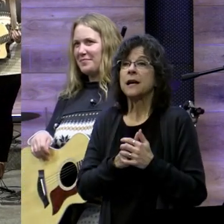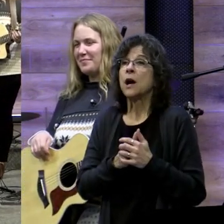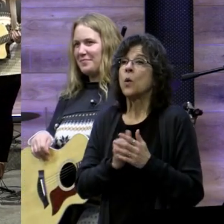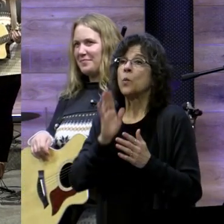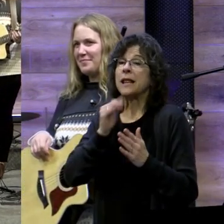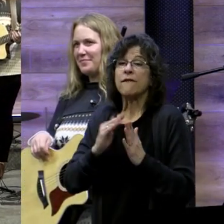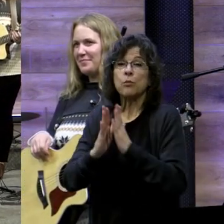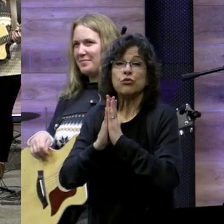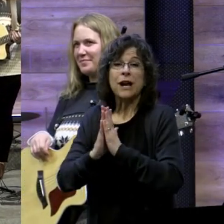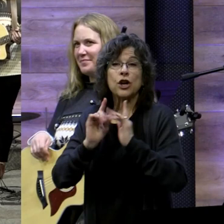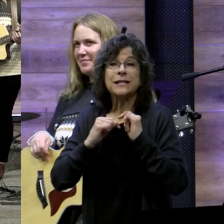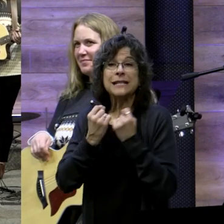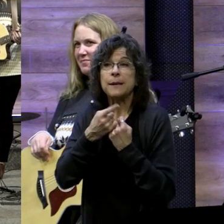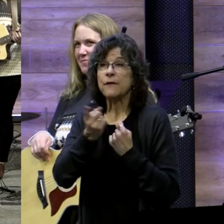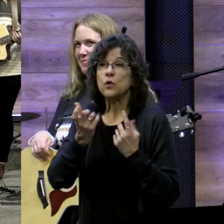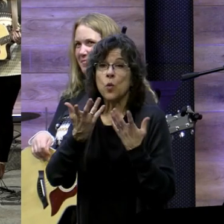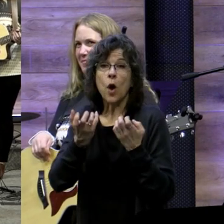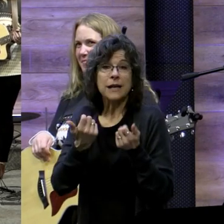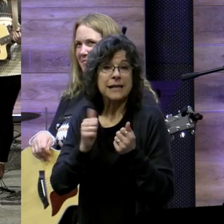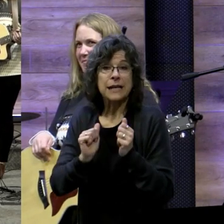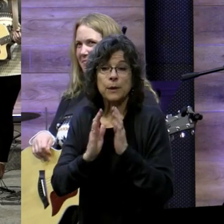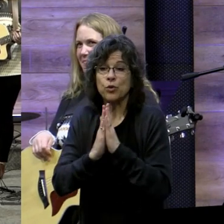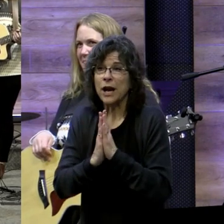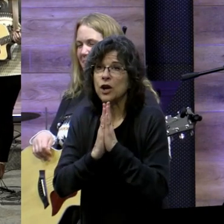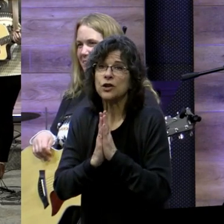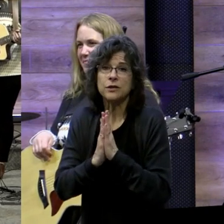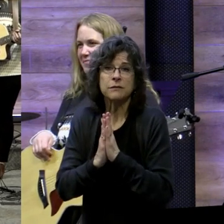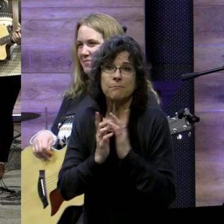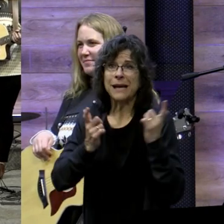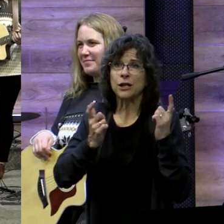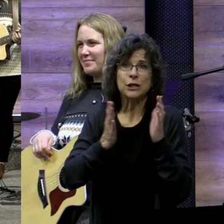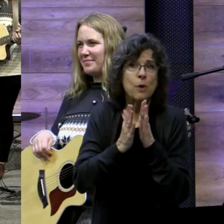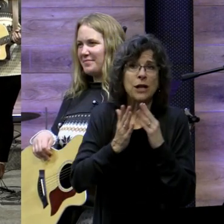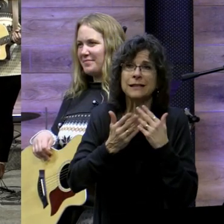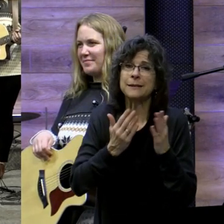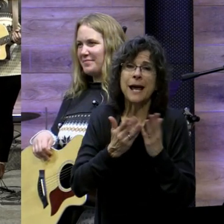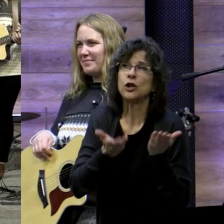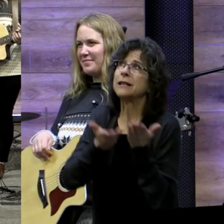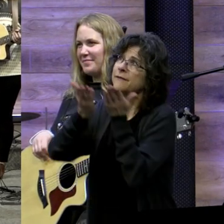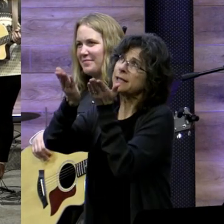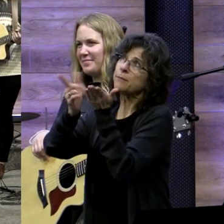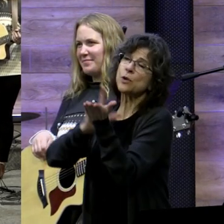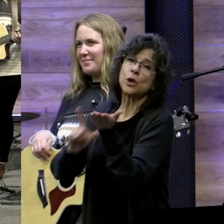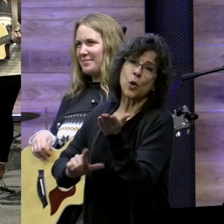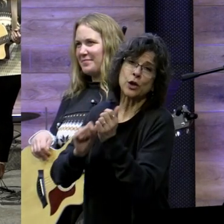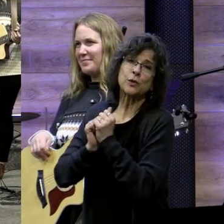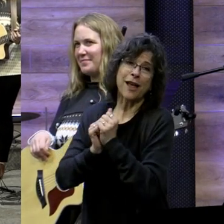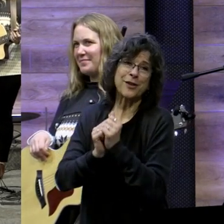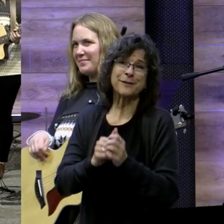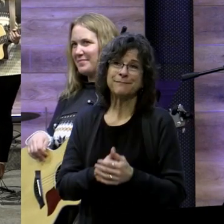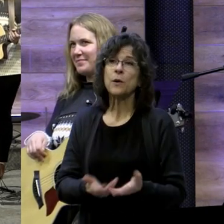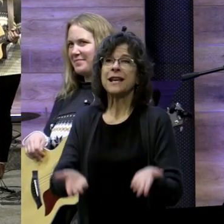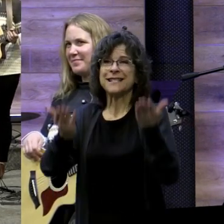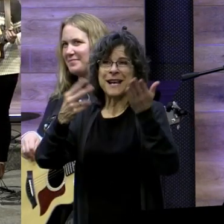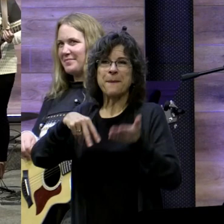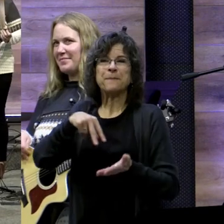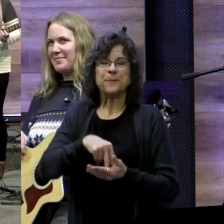We would love to pray for you, whether big or small, whatever you're going through. Let's lift that up to the Lord together. You guys can stand